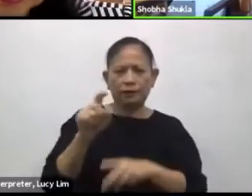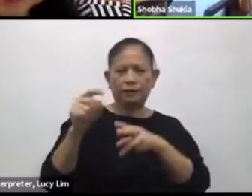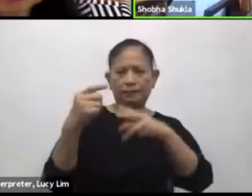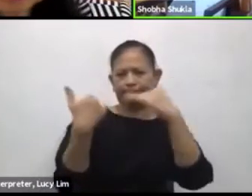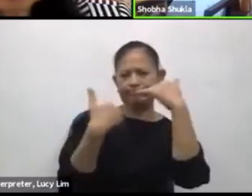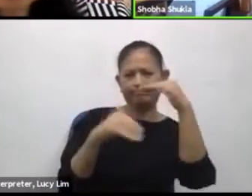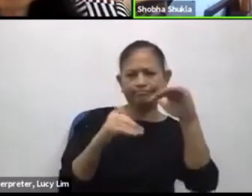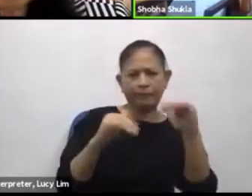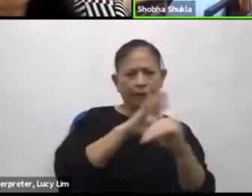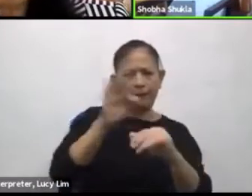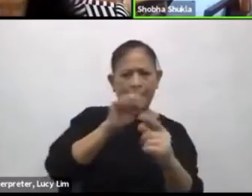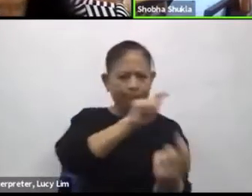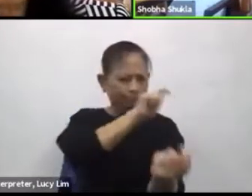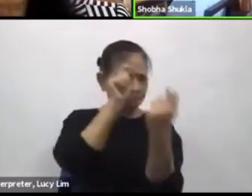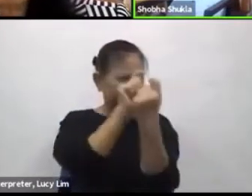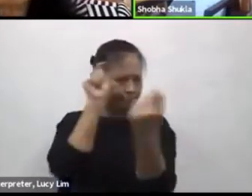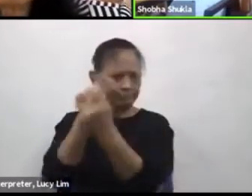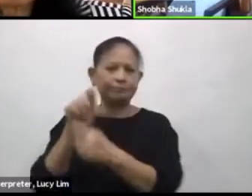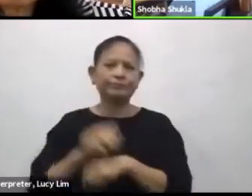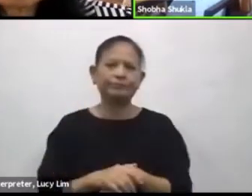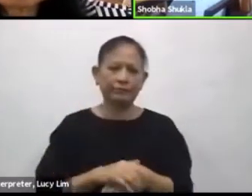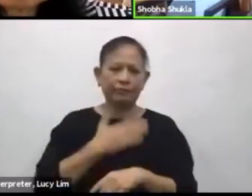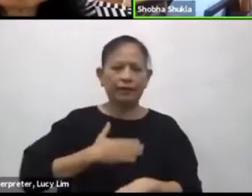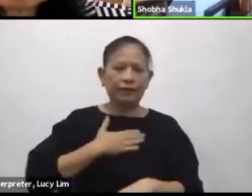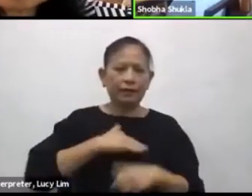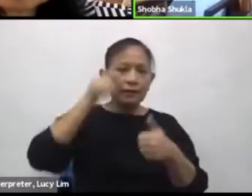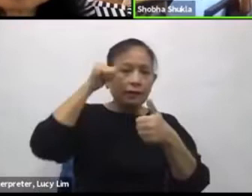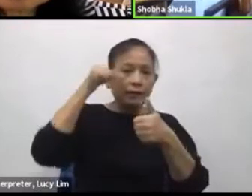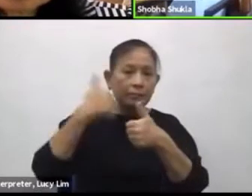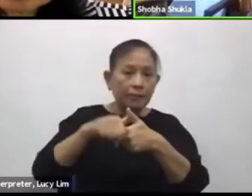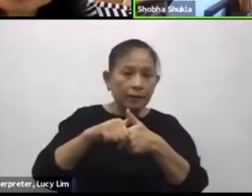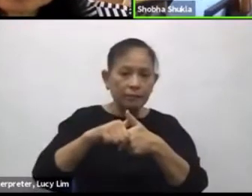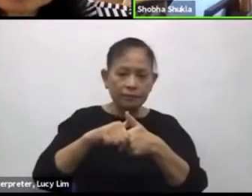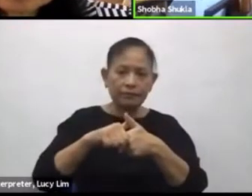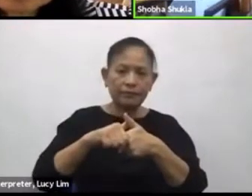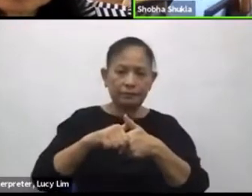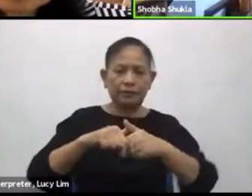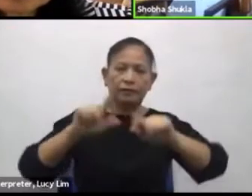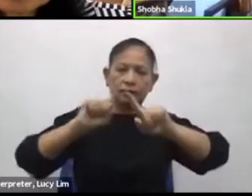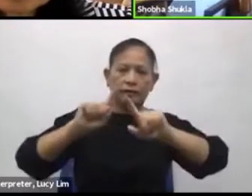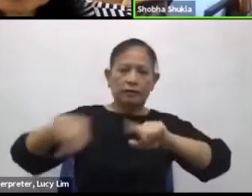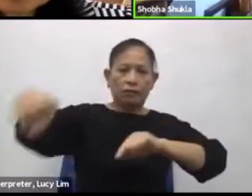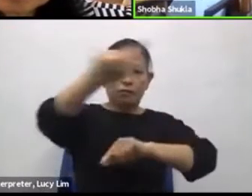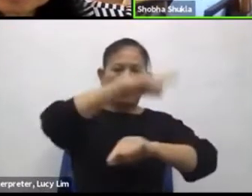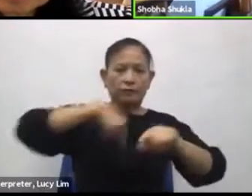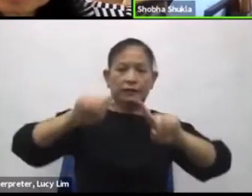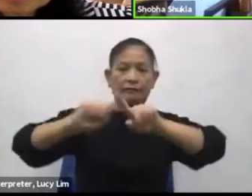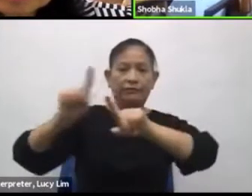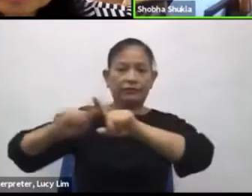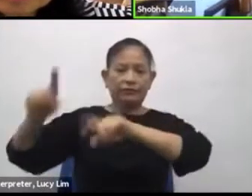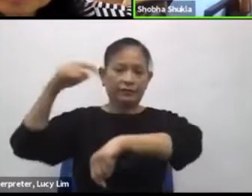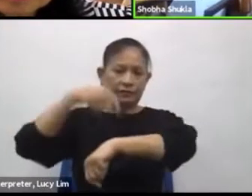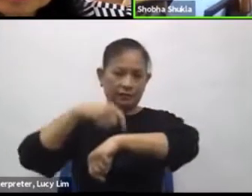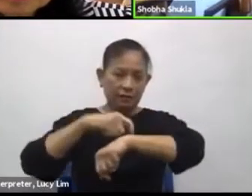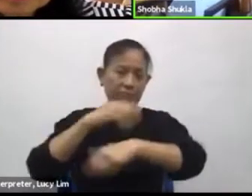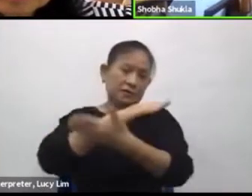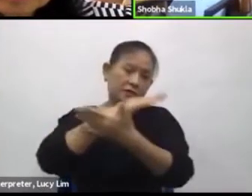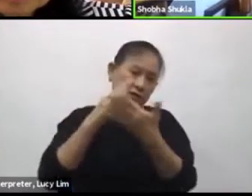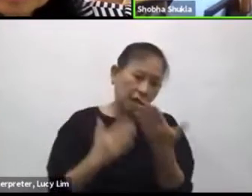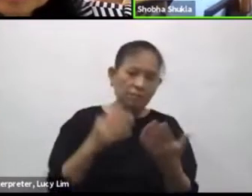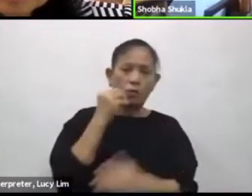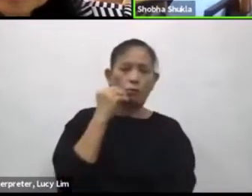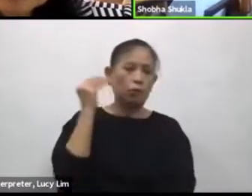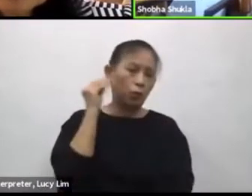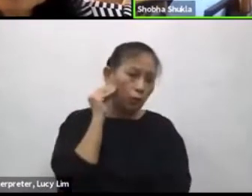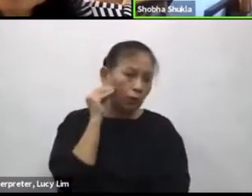precise. Also, as we know, we are all living in challenging times and most of us are working from home. So